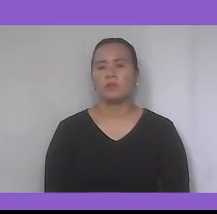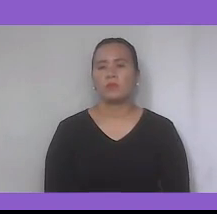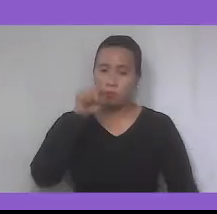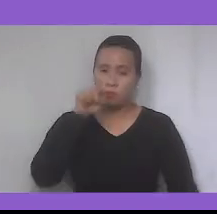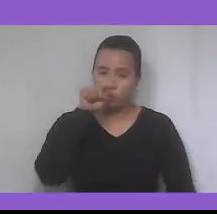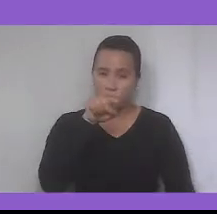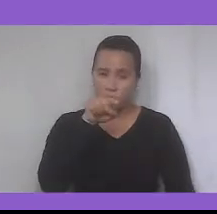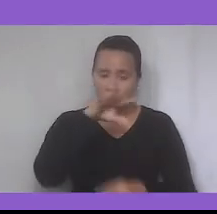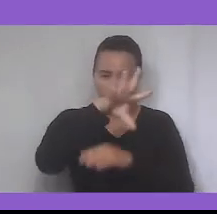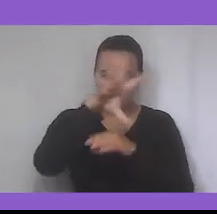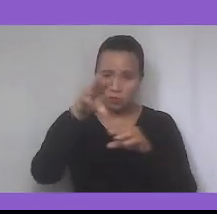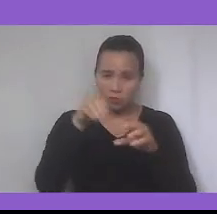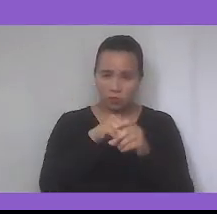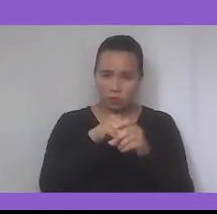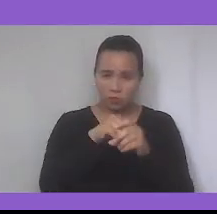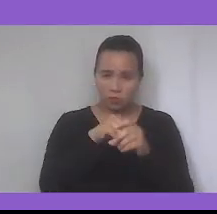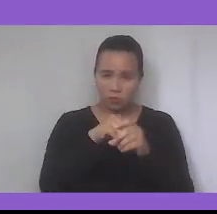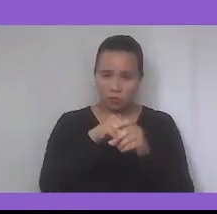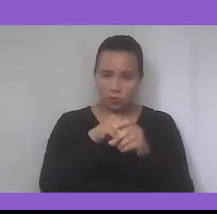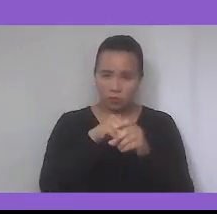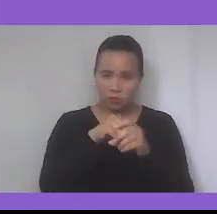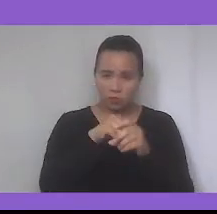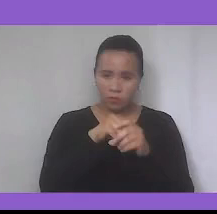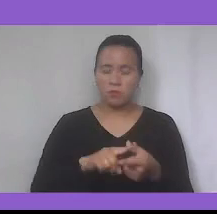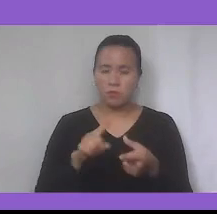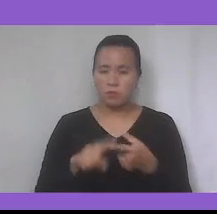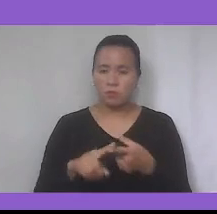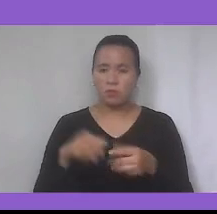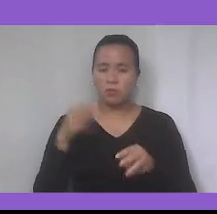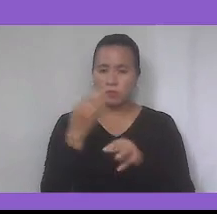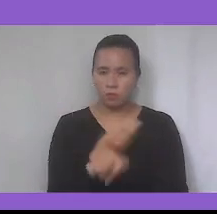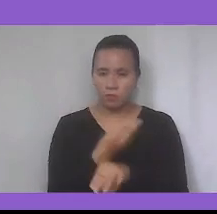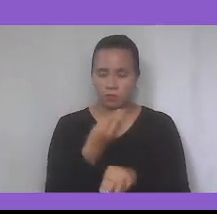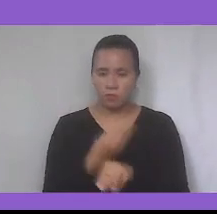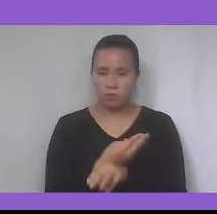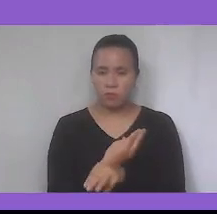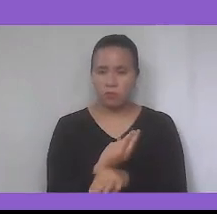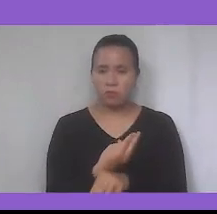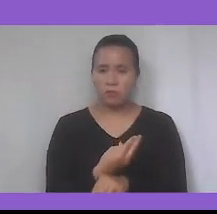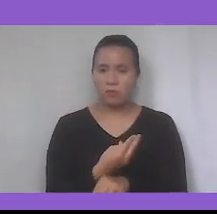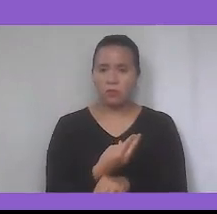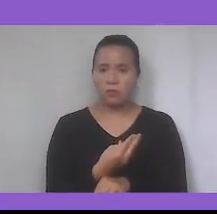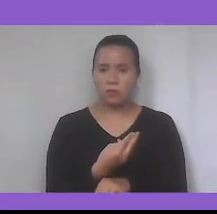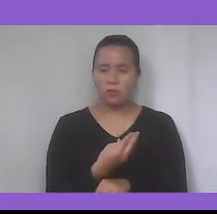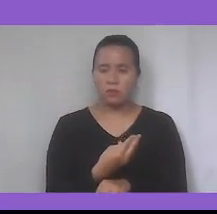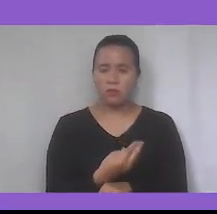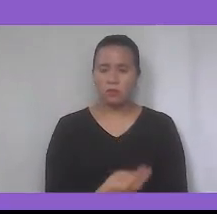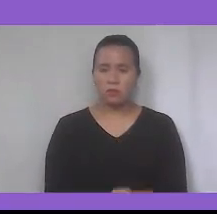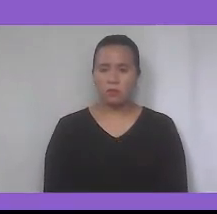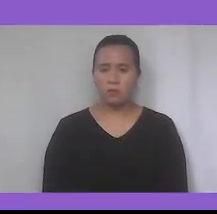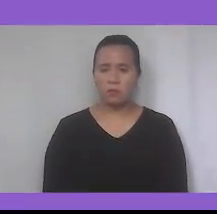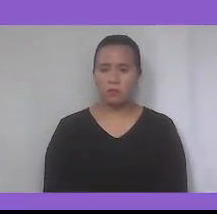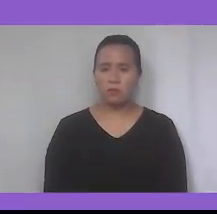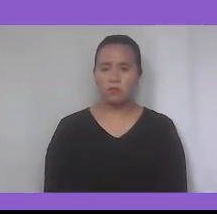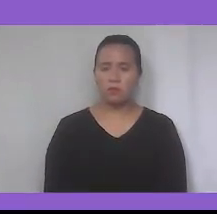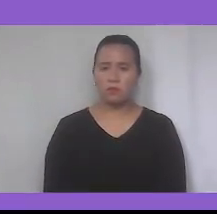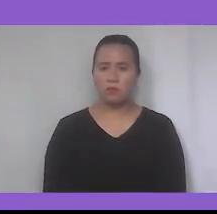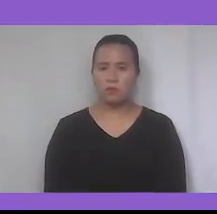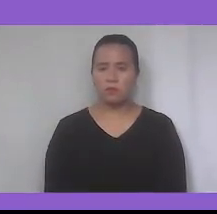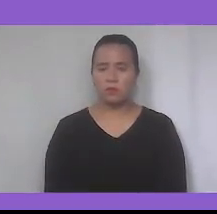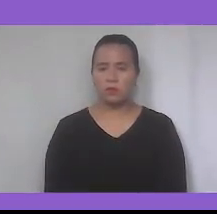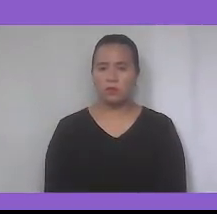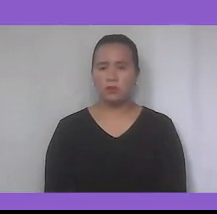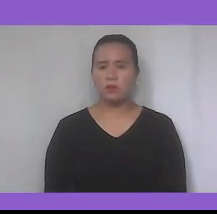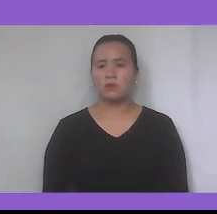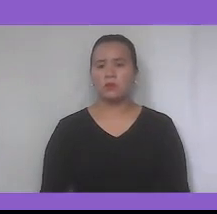10. Select the equation, click insert, and then math.